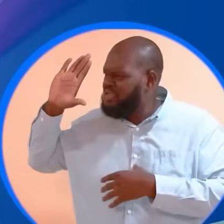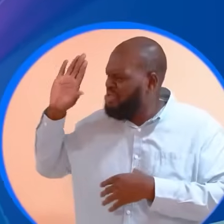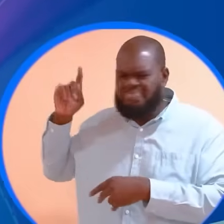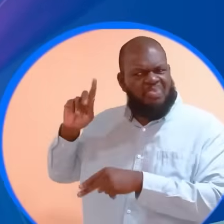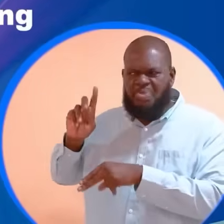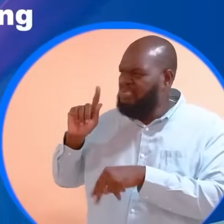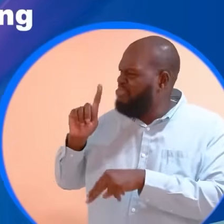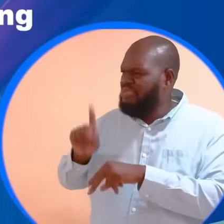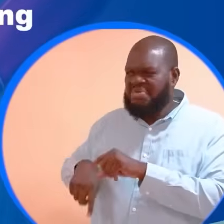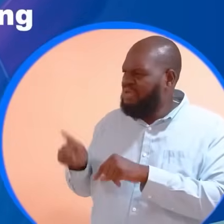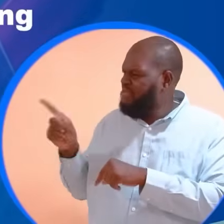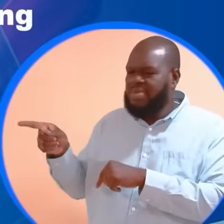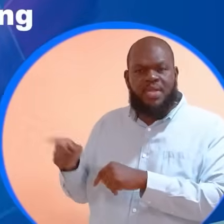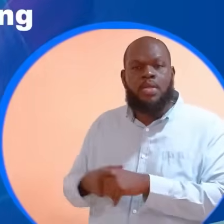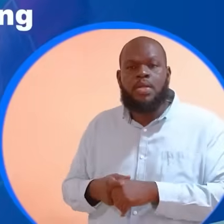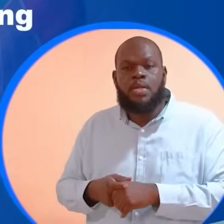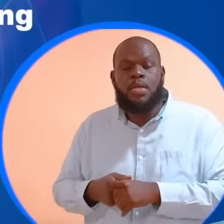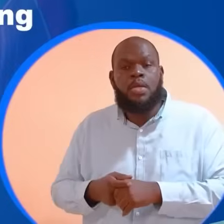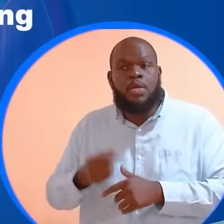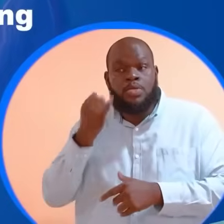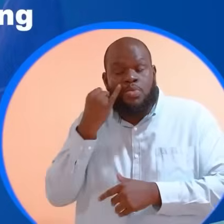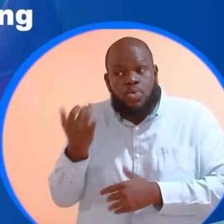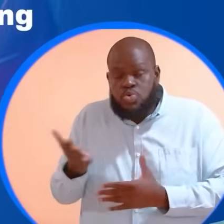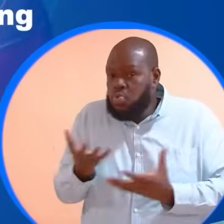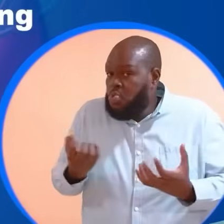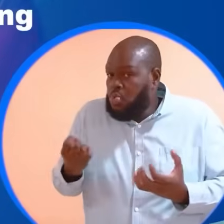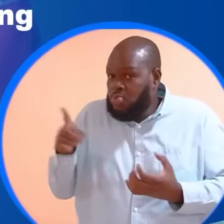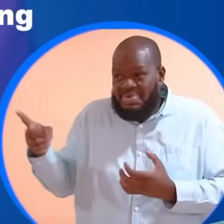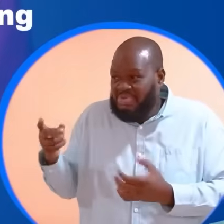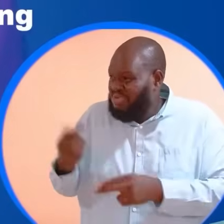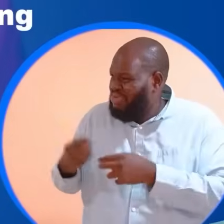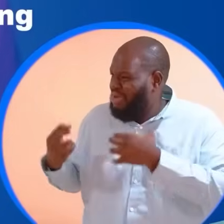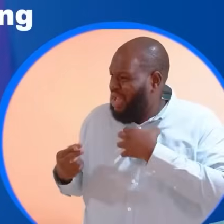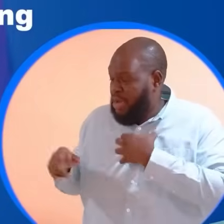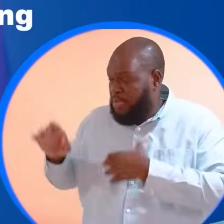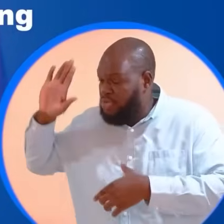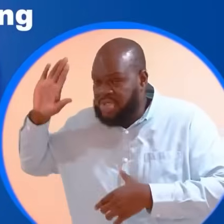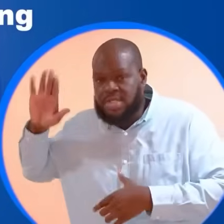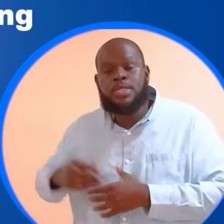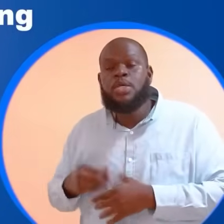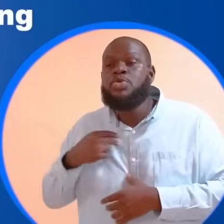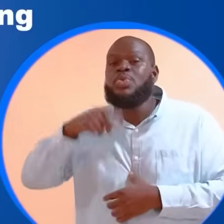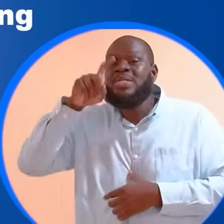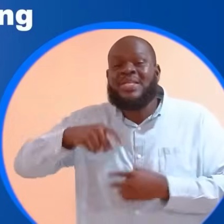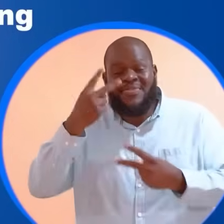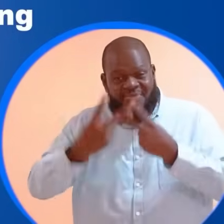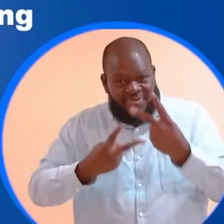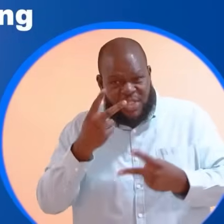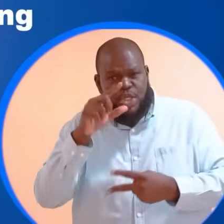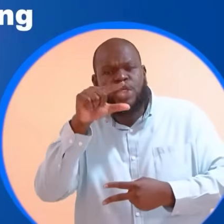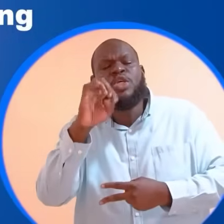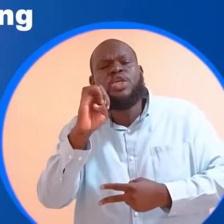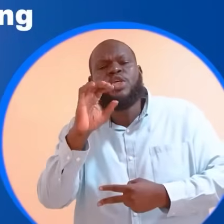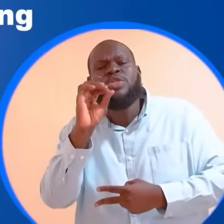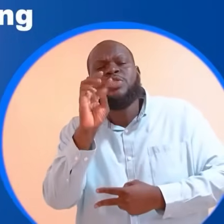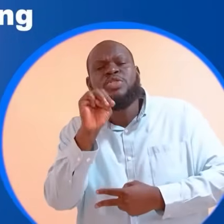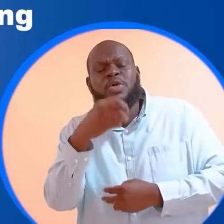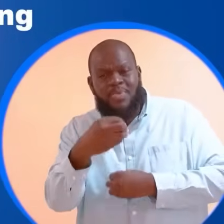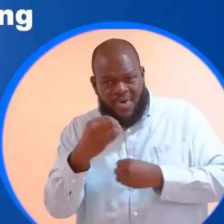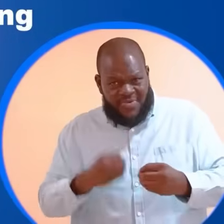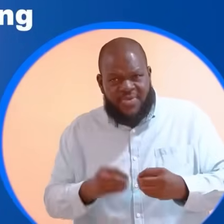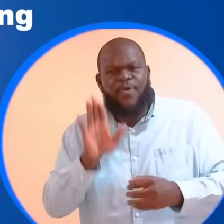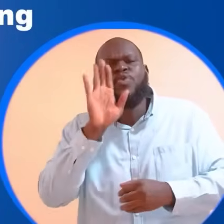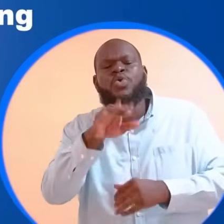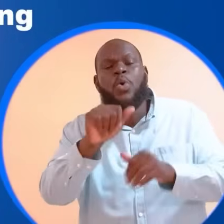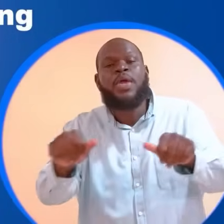not be on the list. If you are desirous of making a claim or objection, you must visit the GECOM registration office responsible